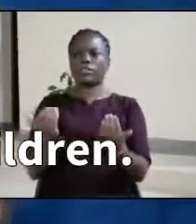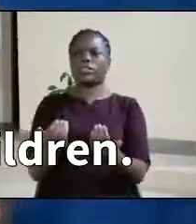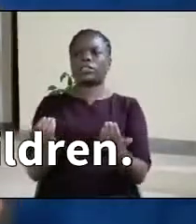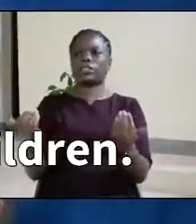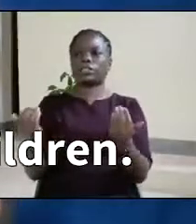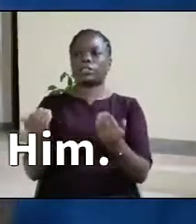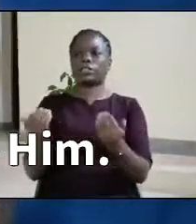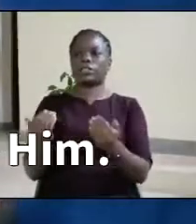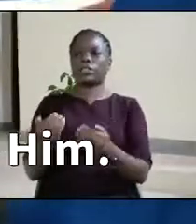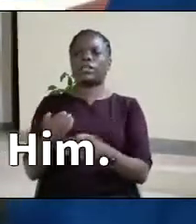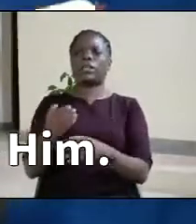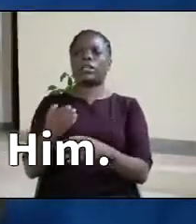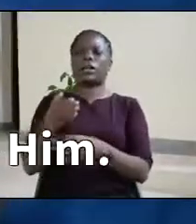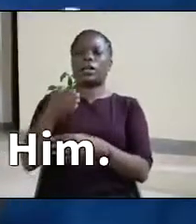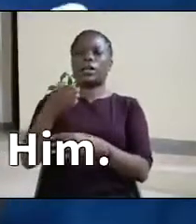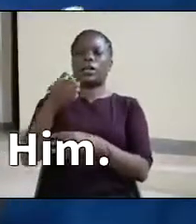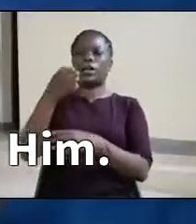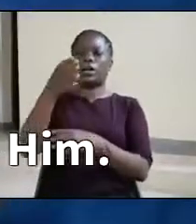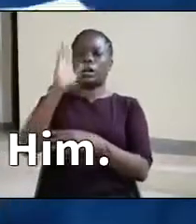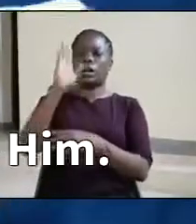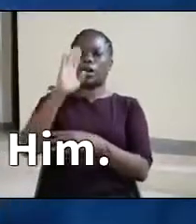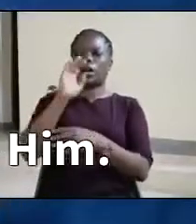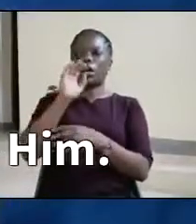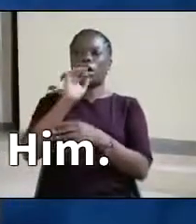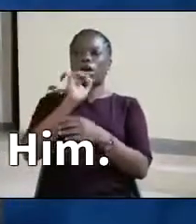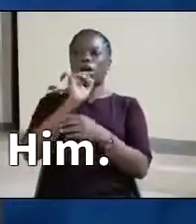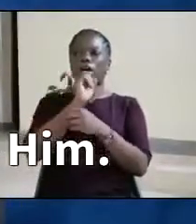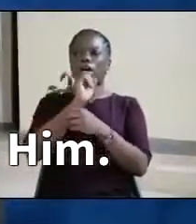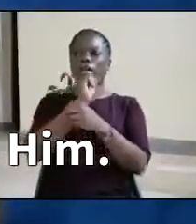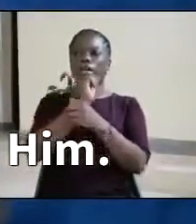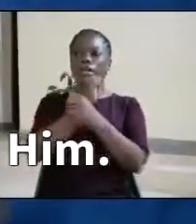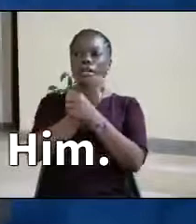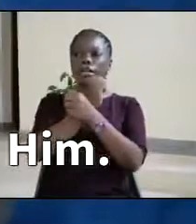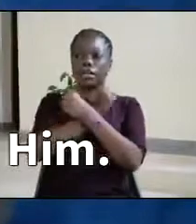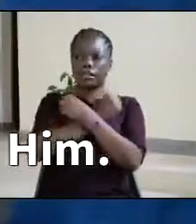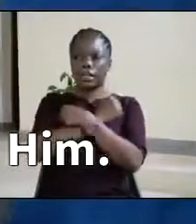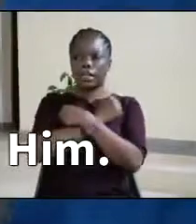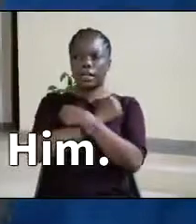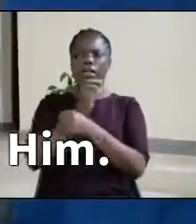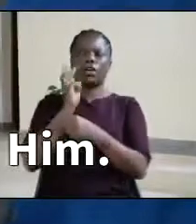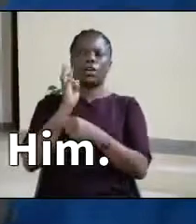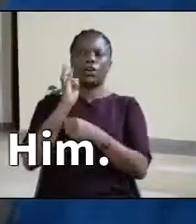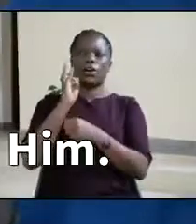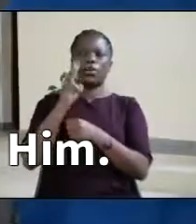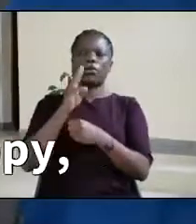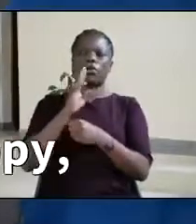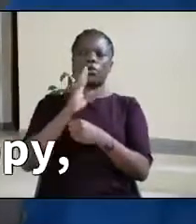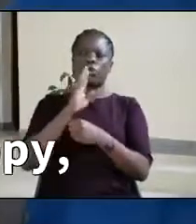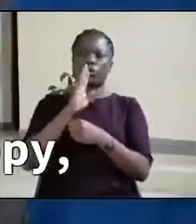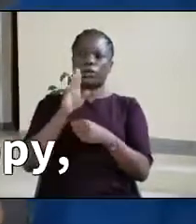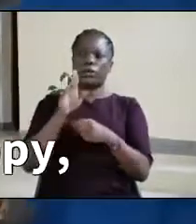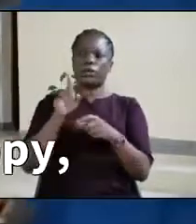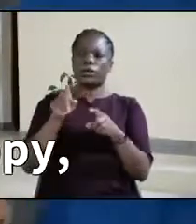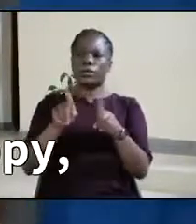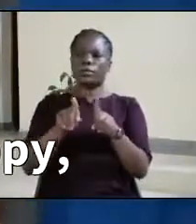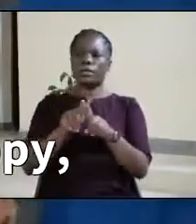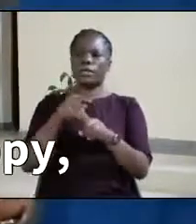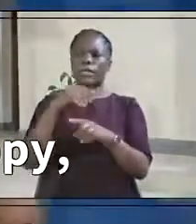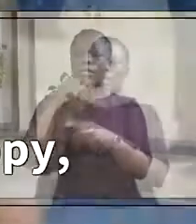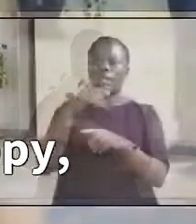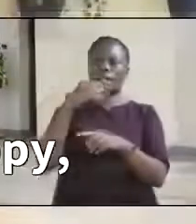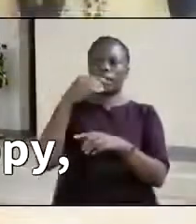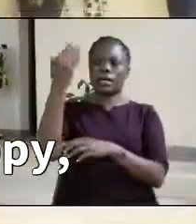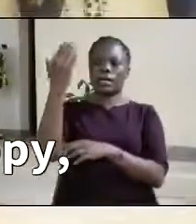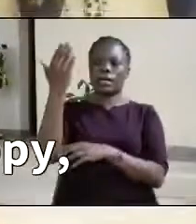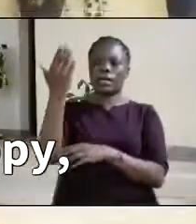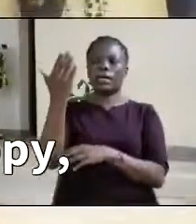little children. God is love, we would be like Him. 'Tis love